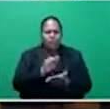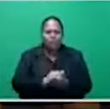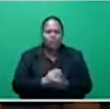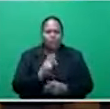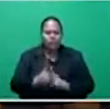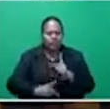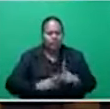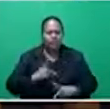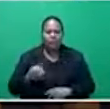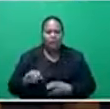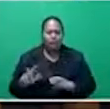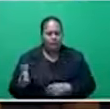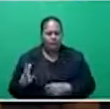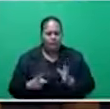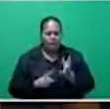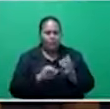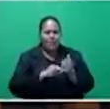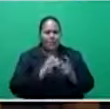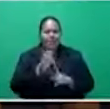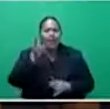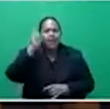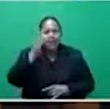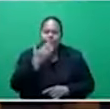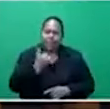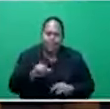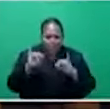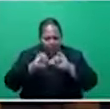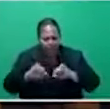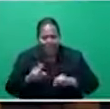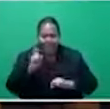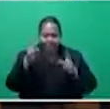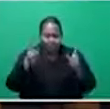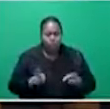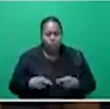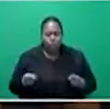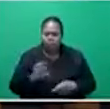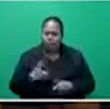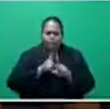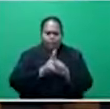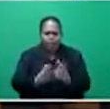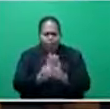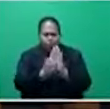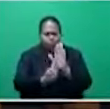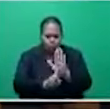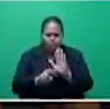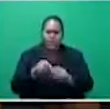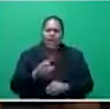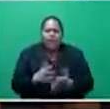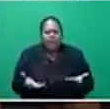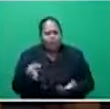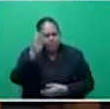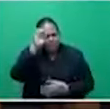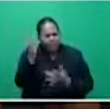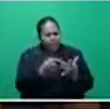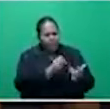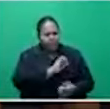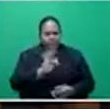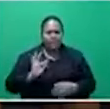again time to investigate. If HR itself is not following the rules and regulations, how can we expect other staff at the university to follow the